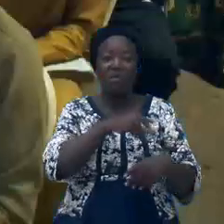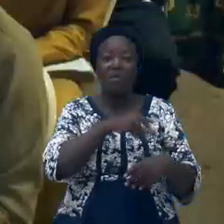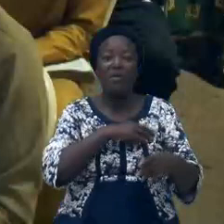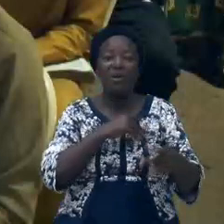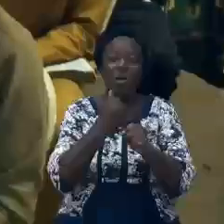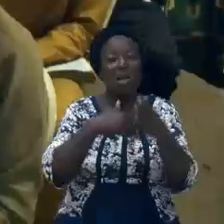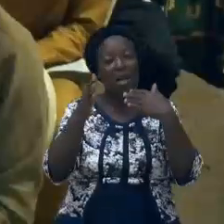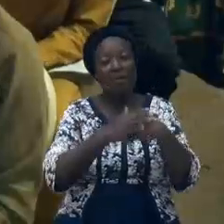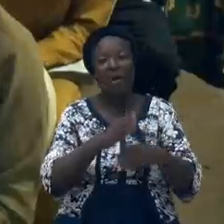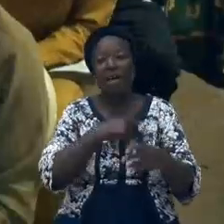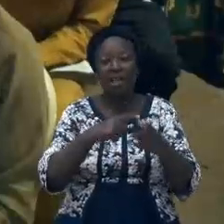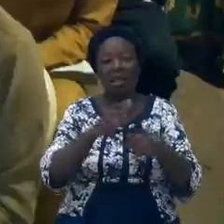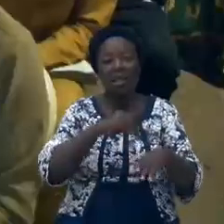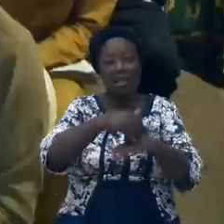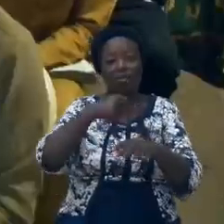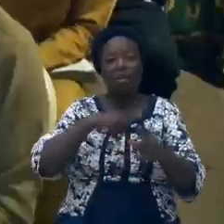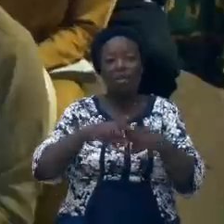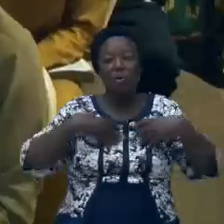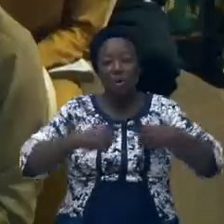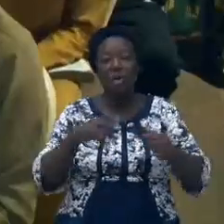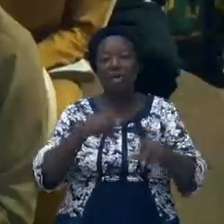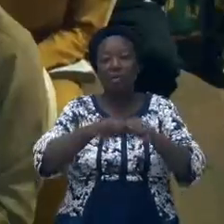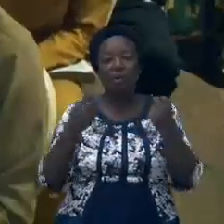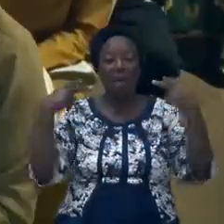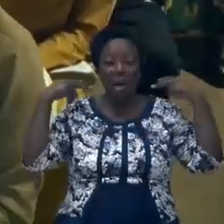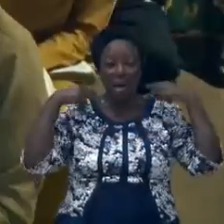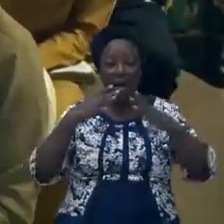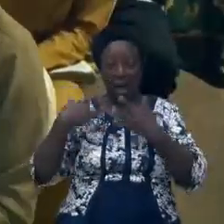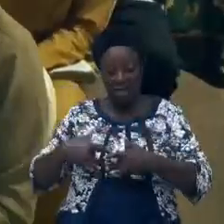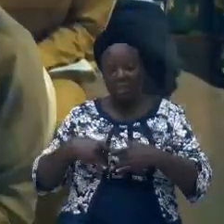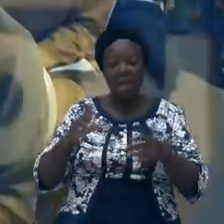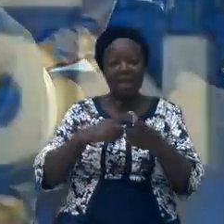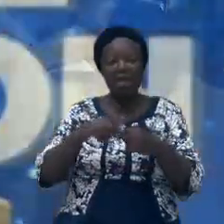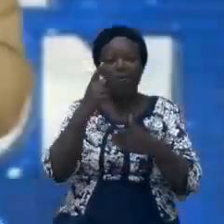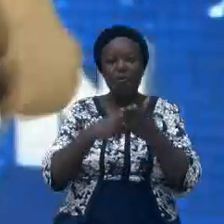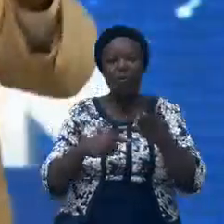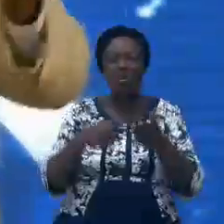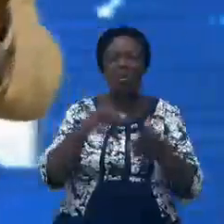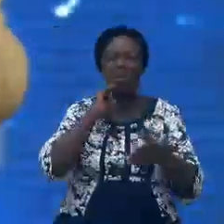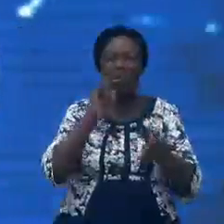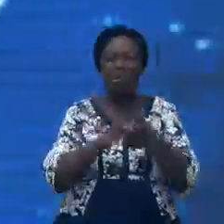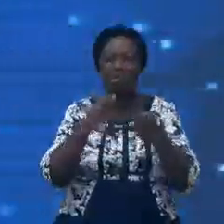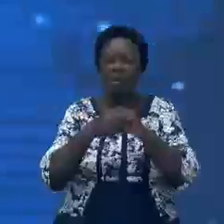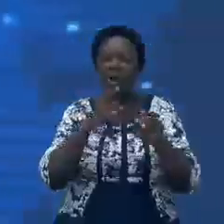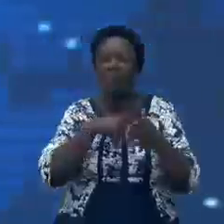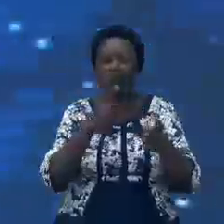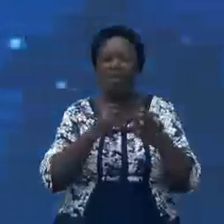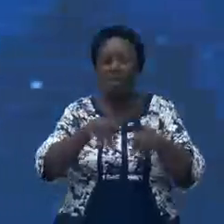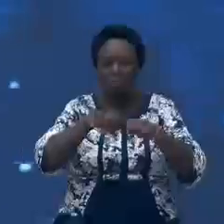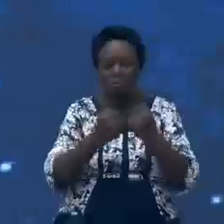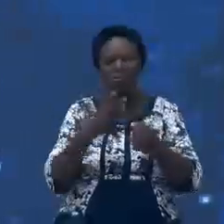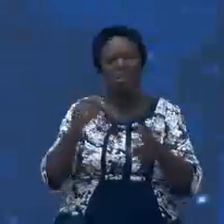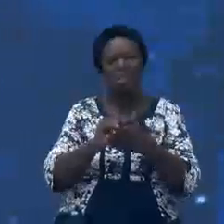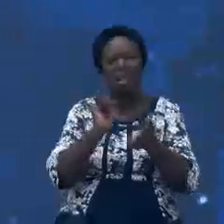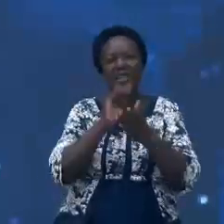right there. And he has sent me to heal the brokenhearted. What has broken your heart? What's the